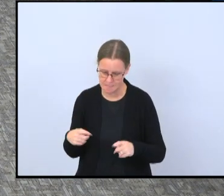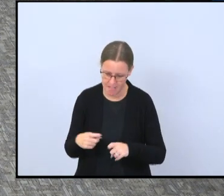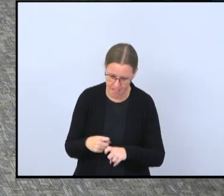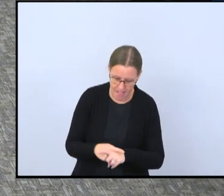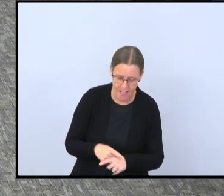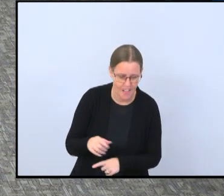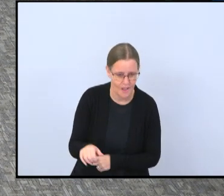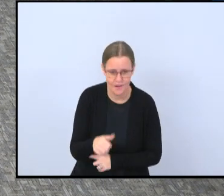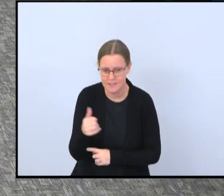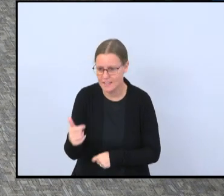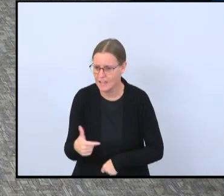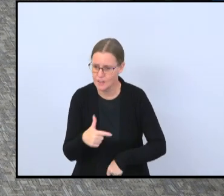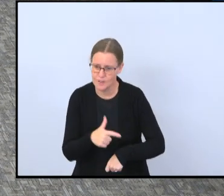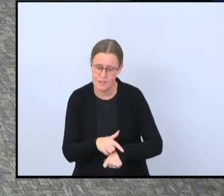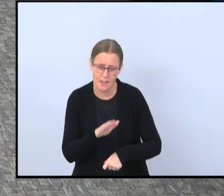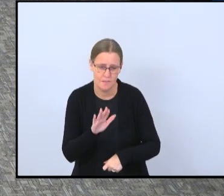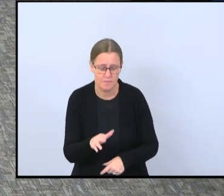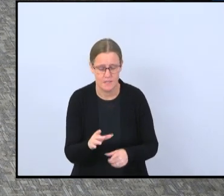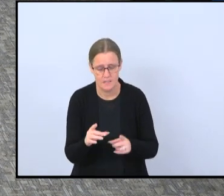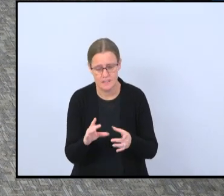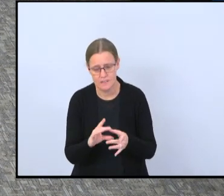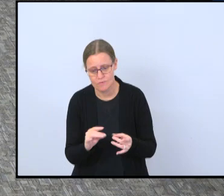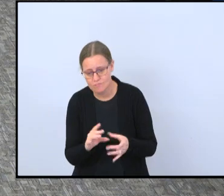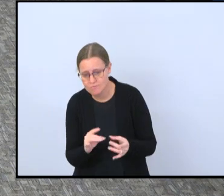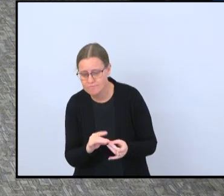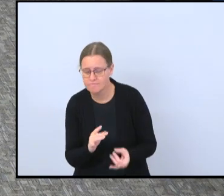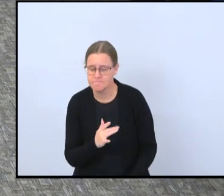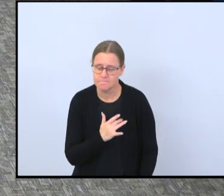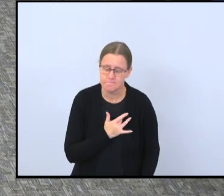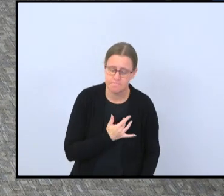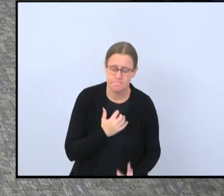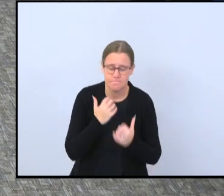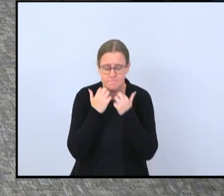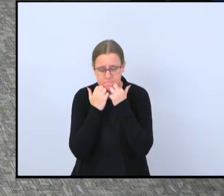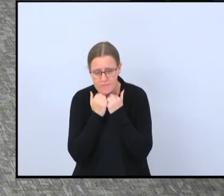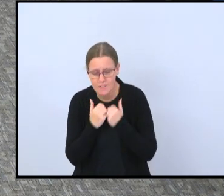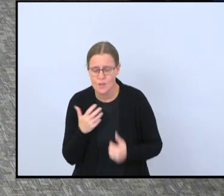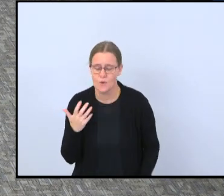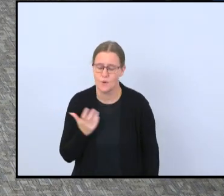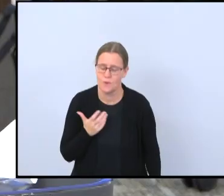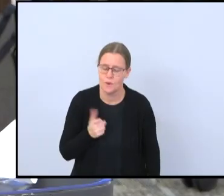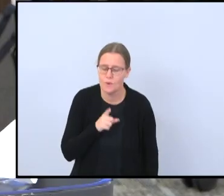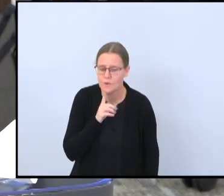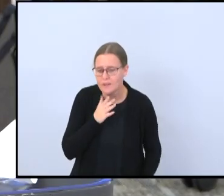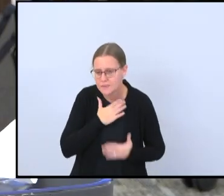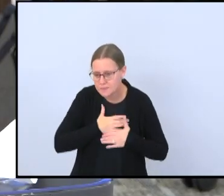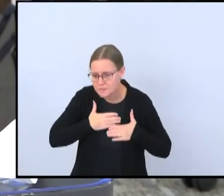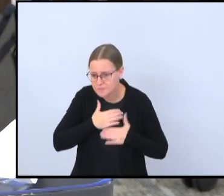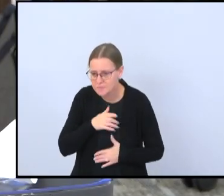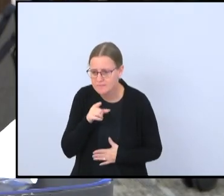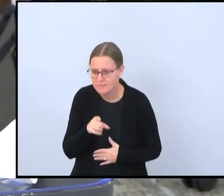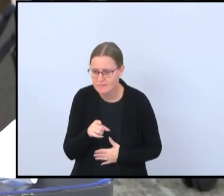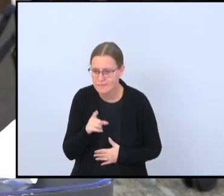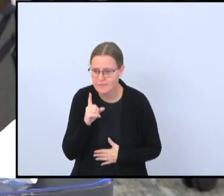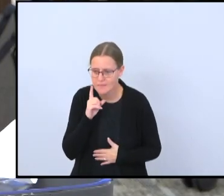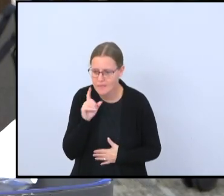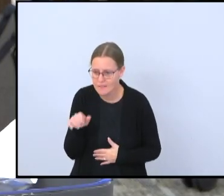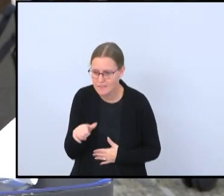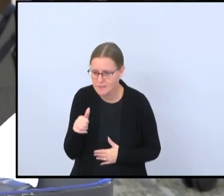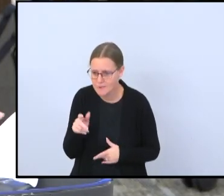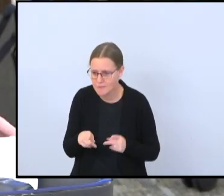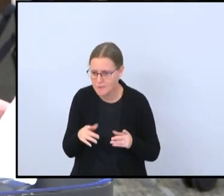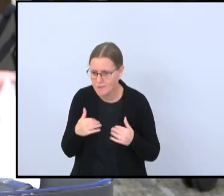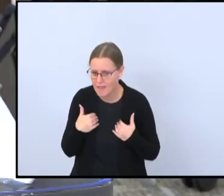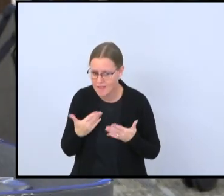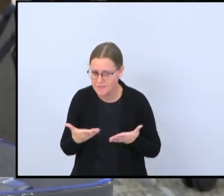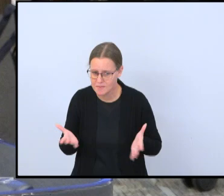us all together with his words or his kindness or his heart for the service, we appreciate you, Mr. Grant, and I think other folks have some words they want to share.